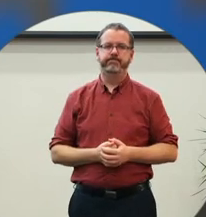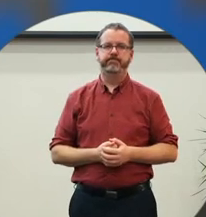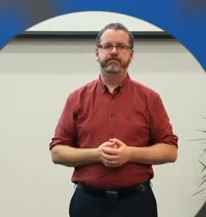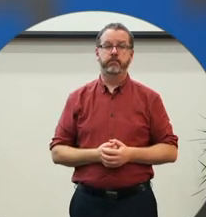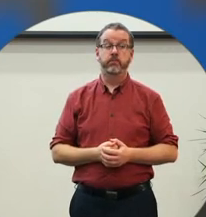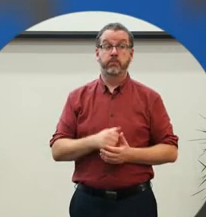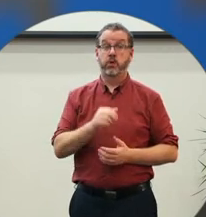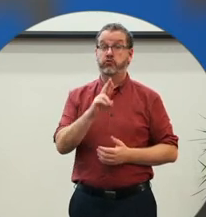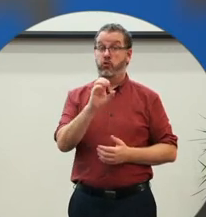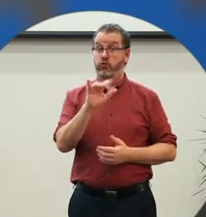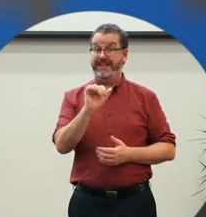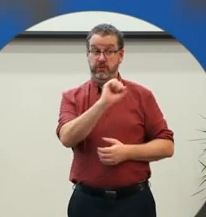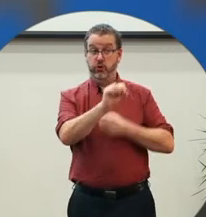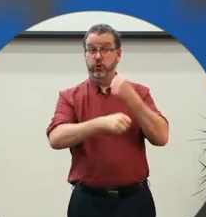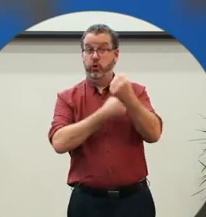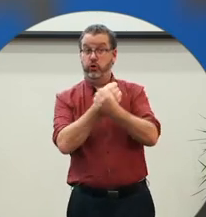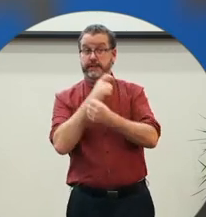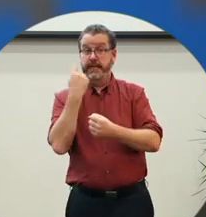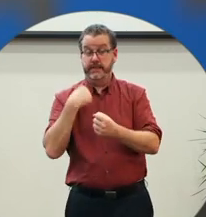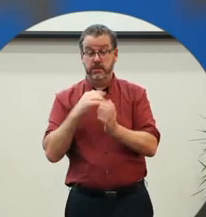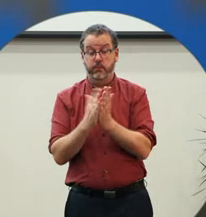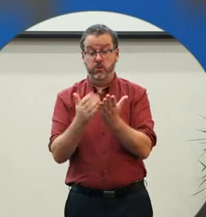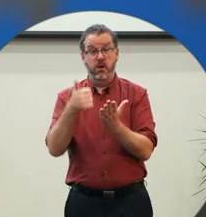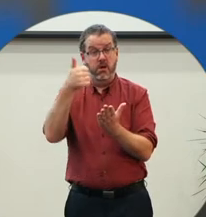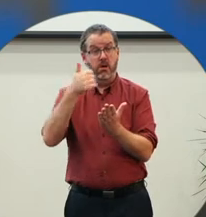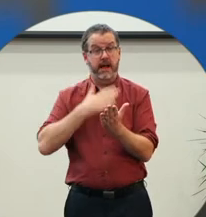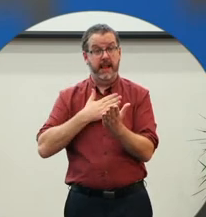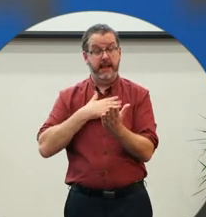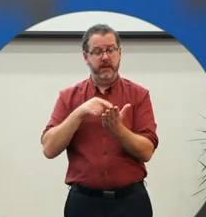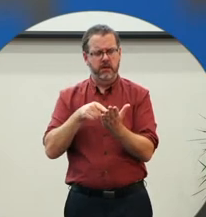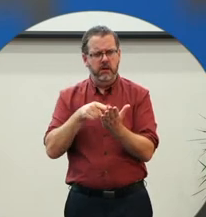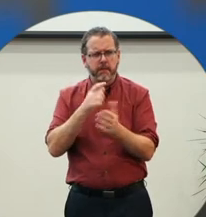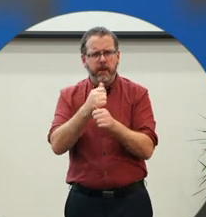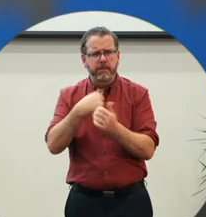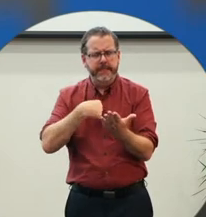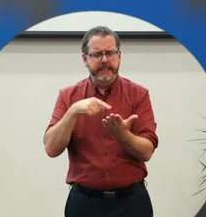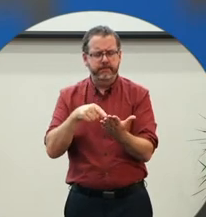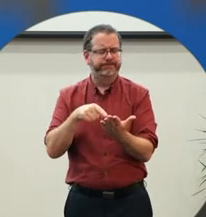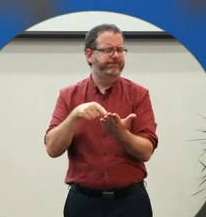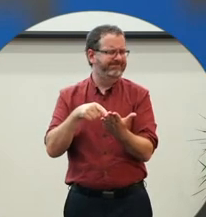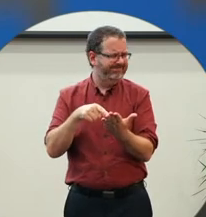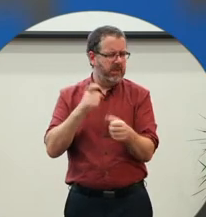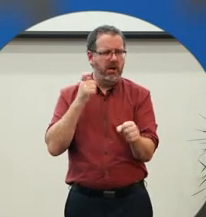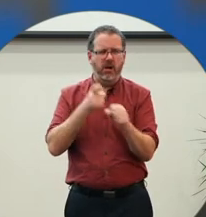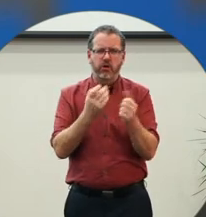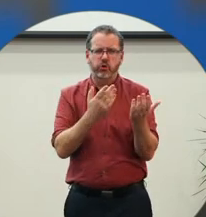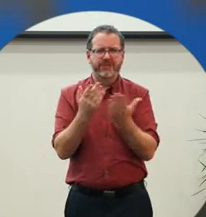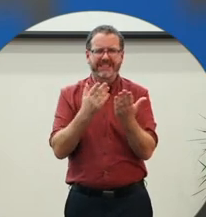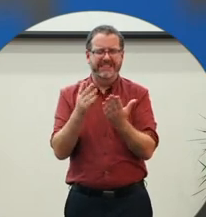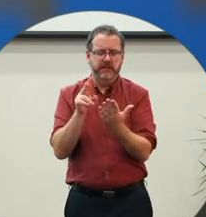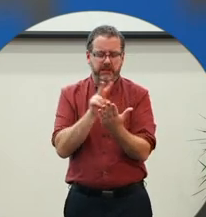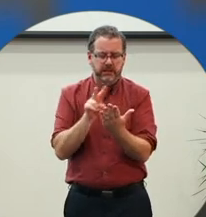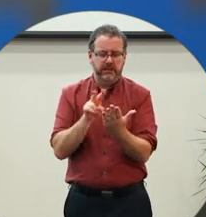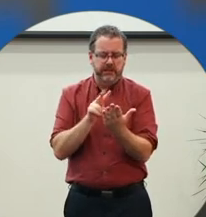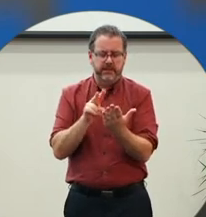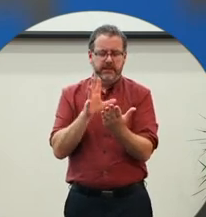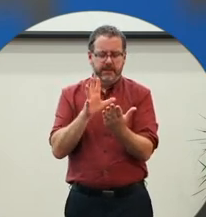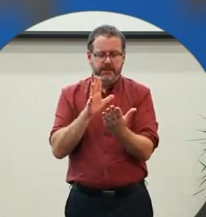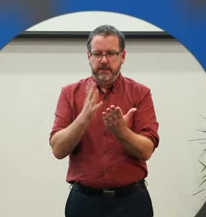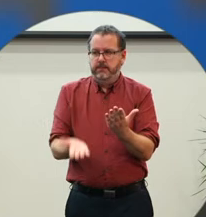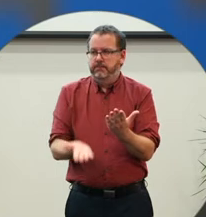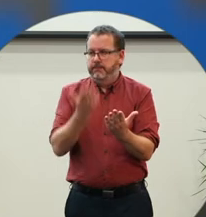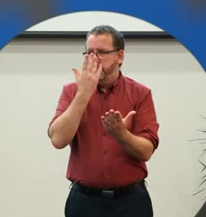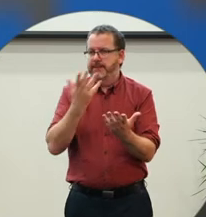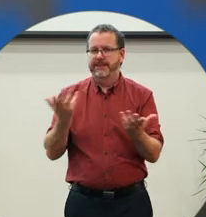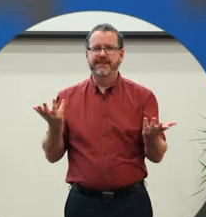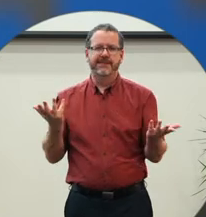Rory says he likes the book, but he said that some parts of it about himself he finds hard to read because he found it embarrassing, you